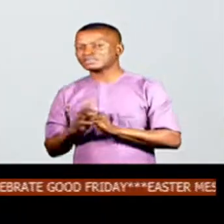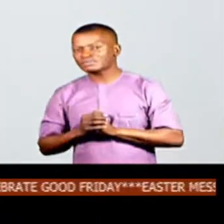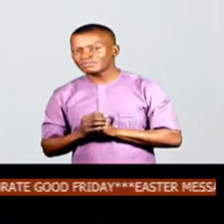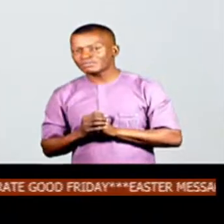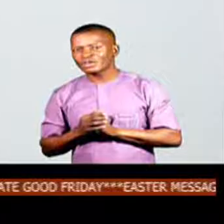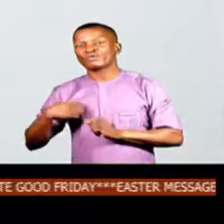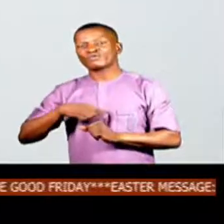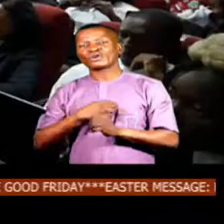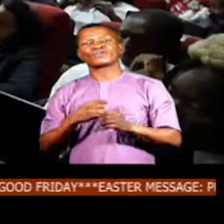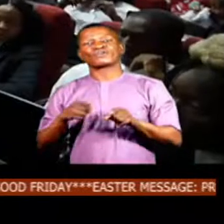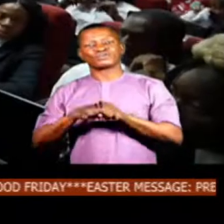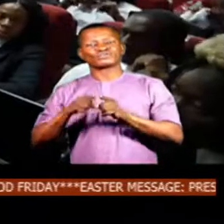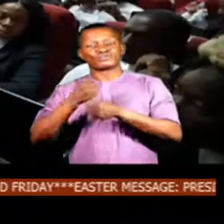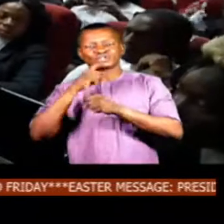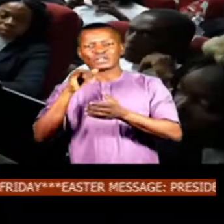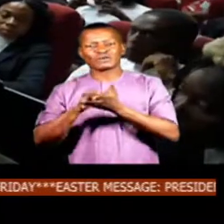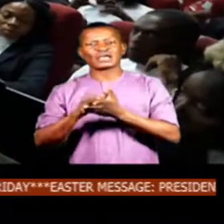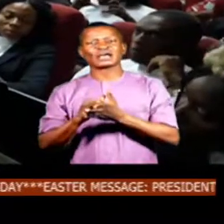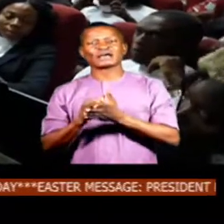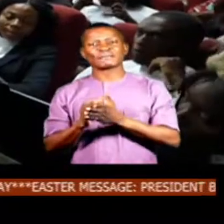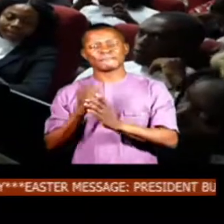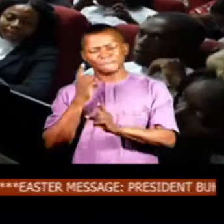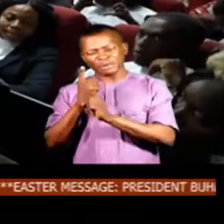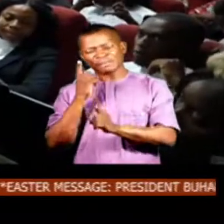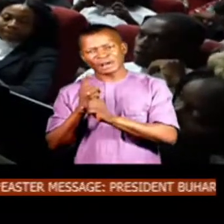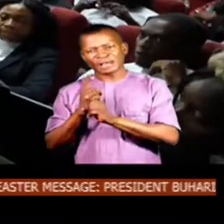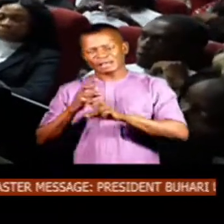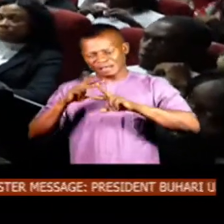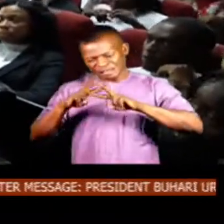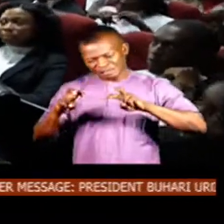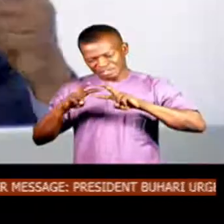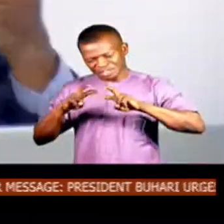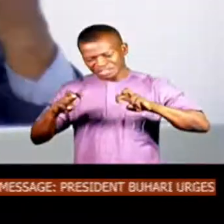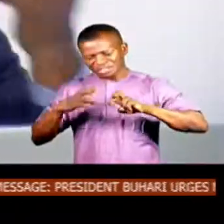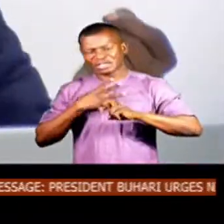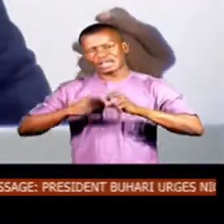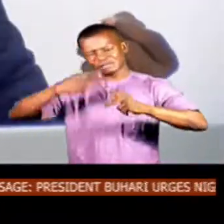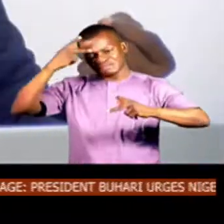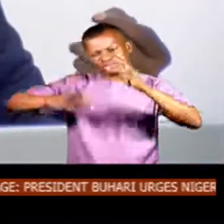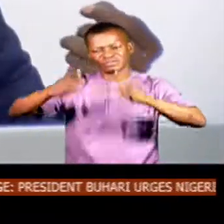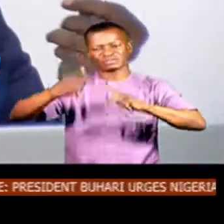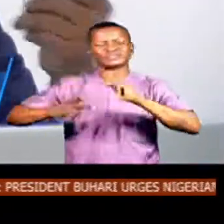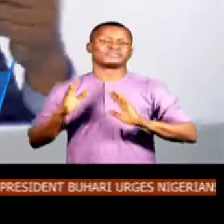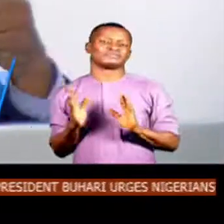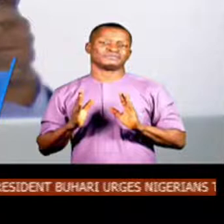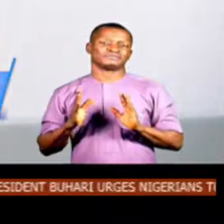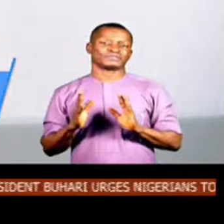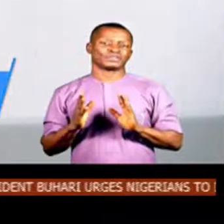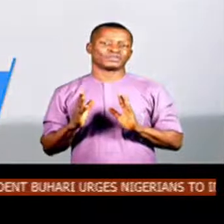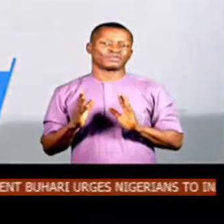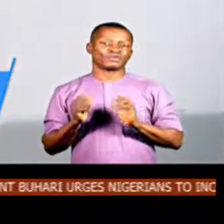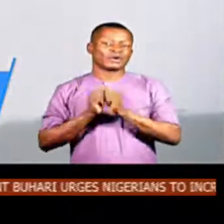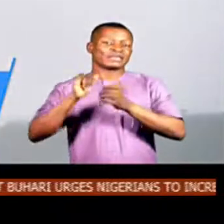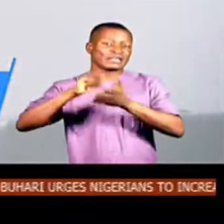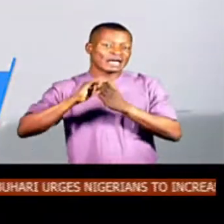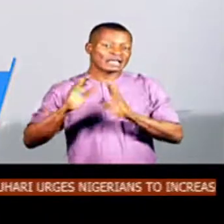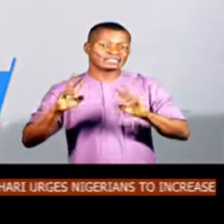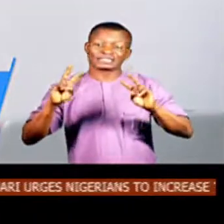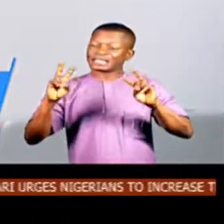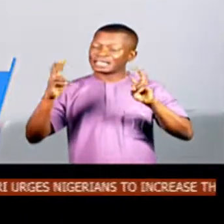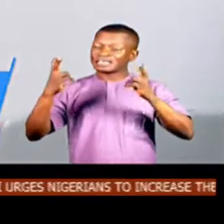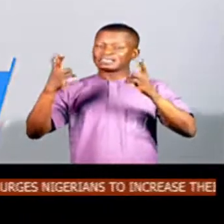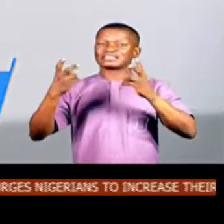that one, you ensure that there is the diligent investigation and diligent prosecution. There's visibility of the agency. And because of the